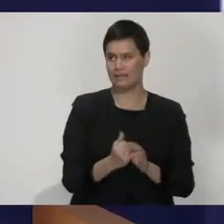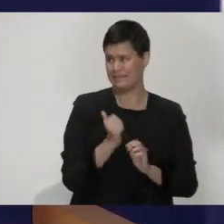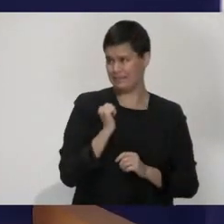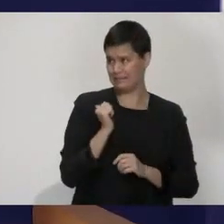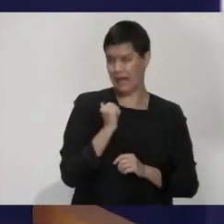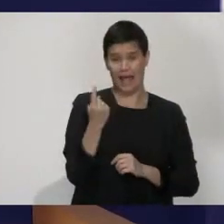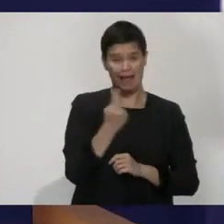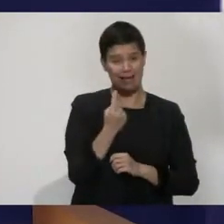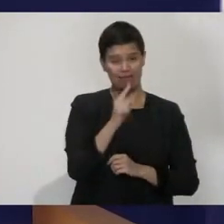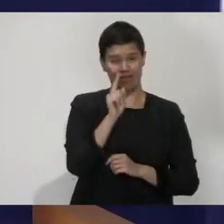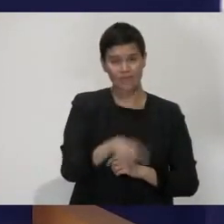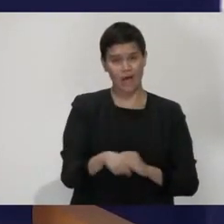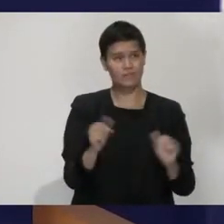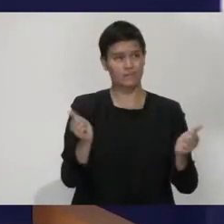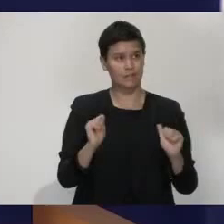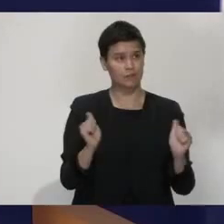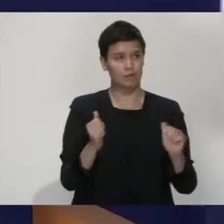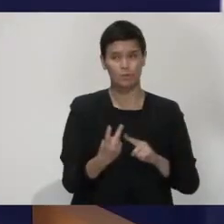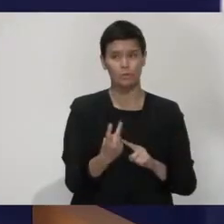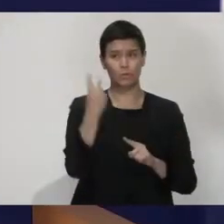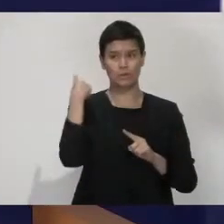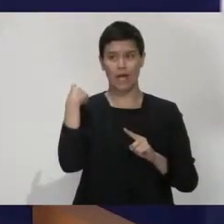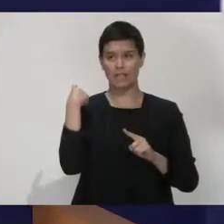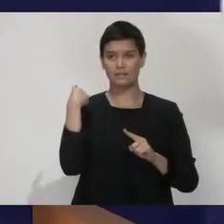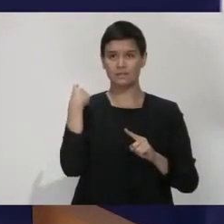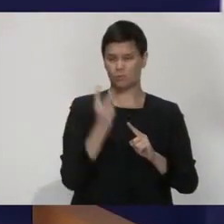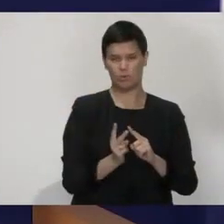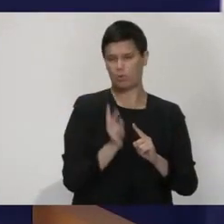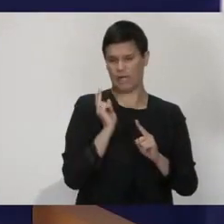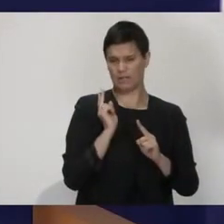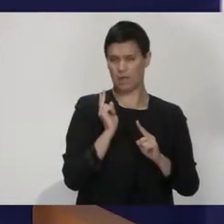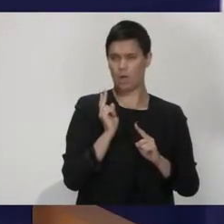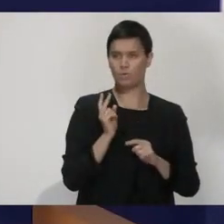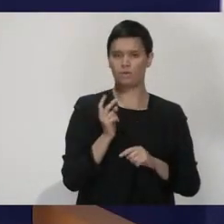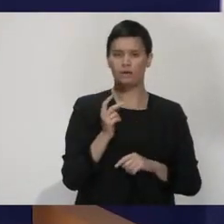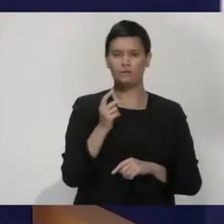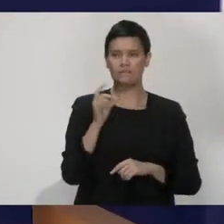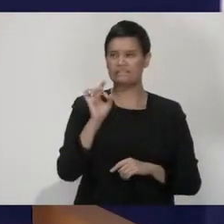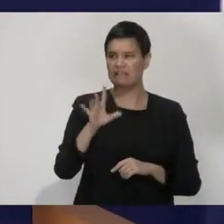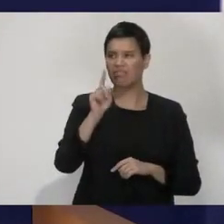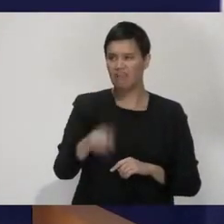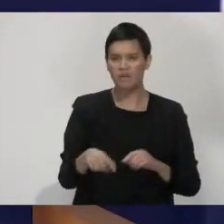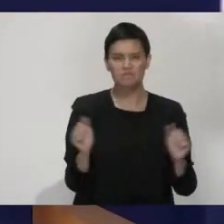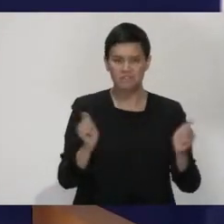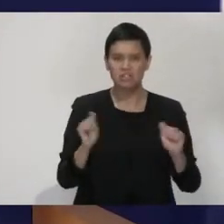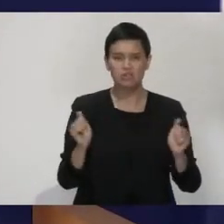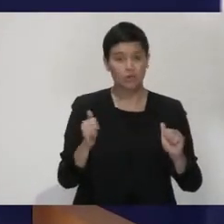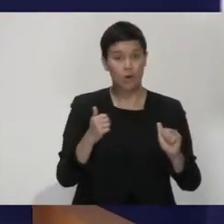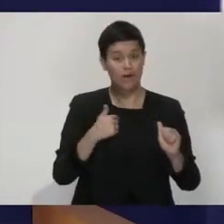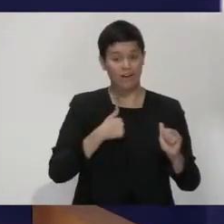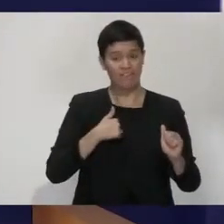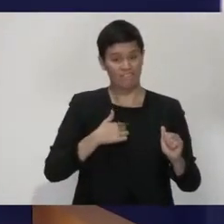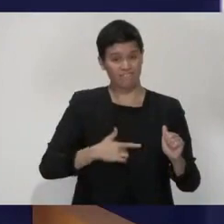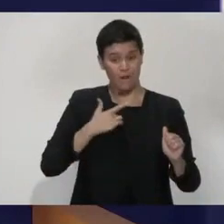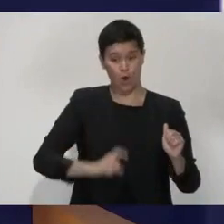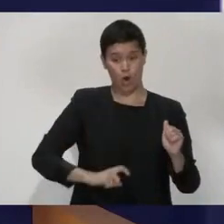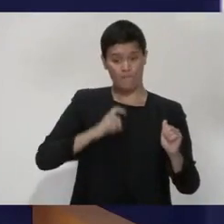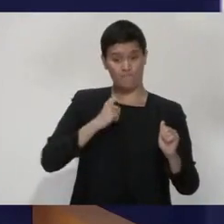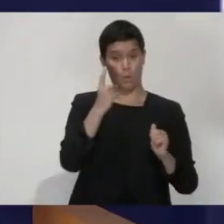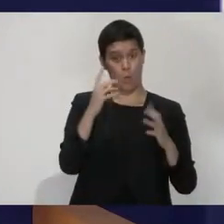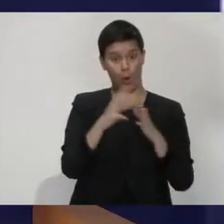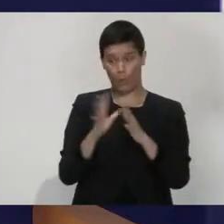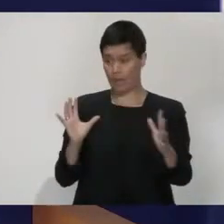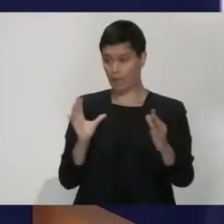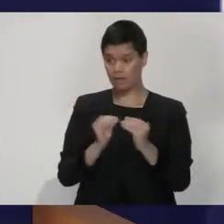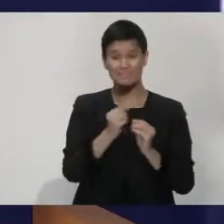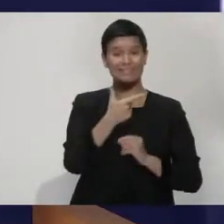was 10,000. So if we can maintain it at that level, then we're confident that we'll get to the 70,000. It's not just